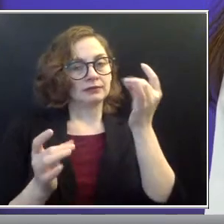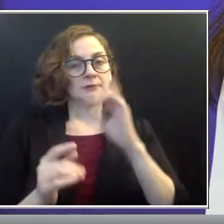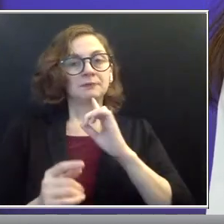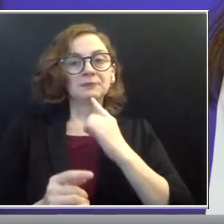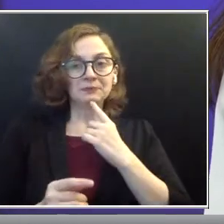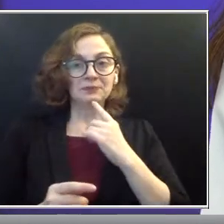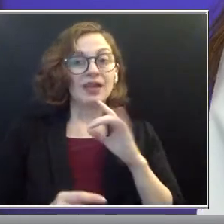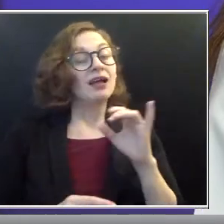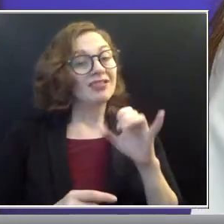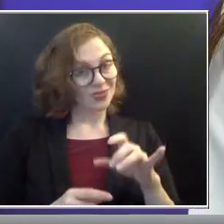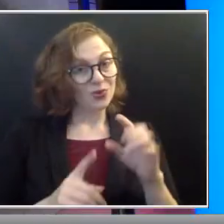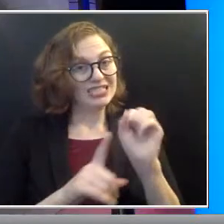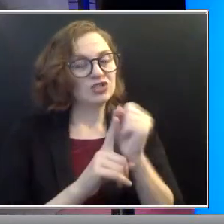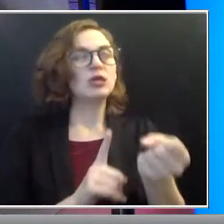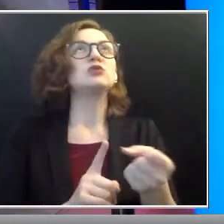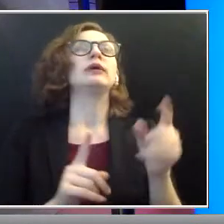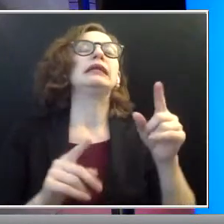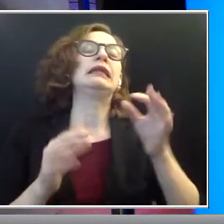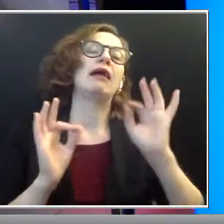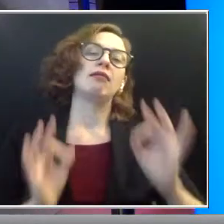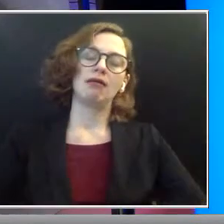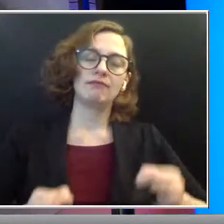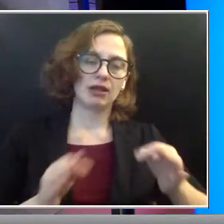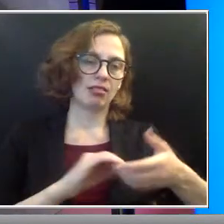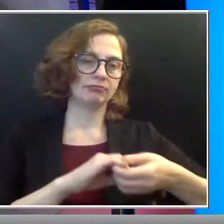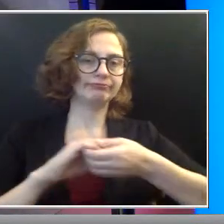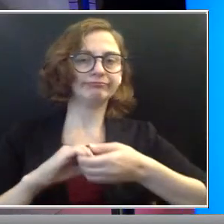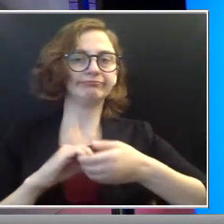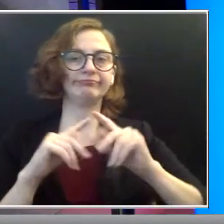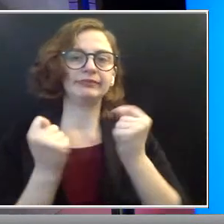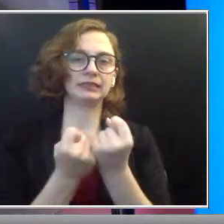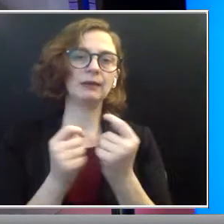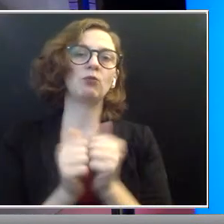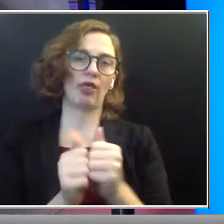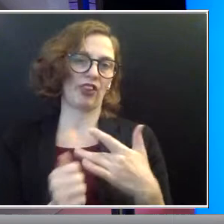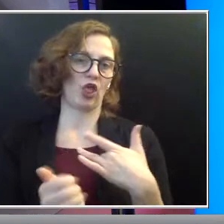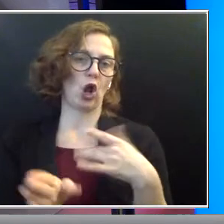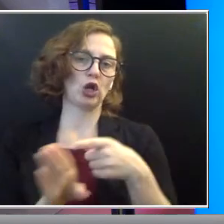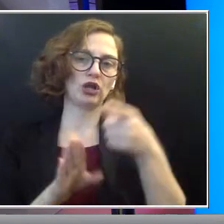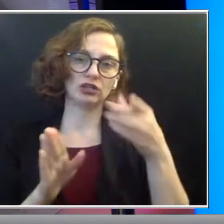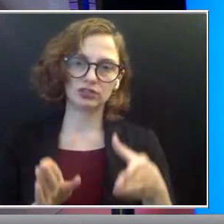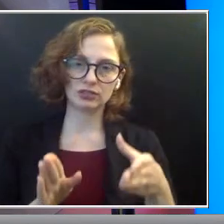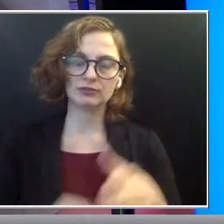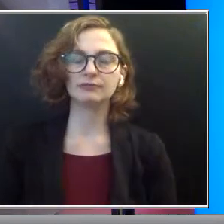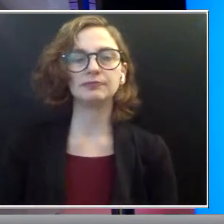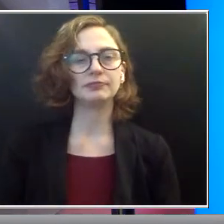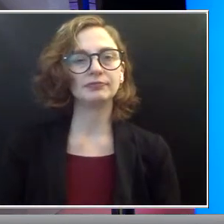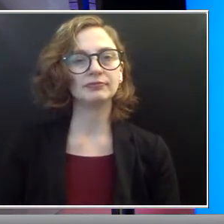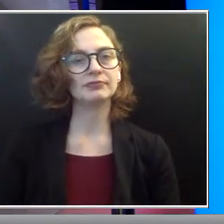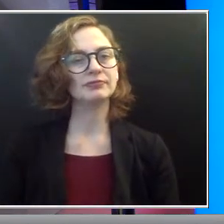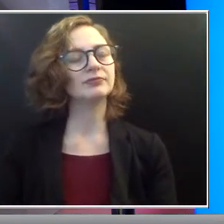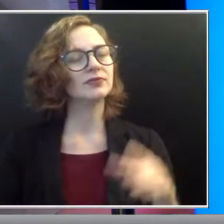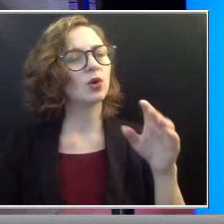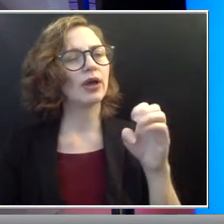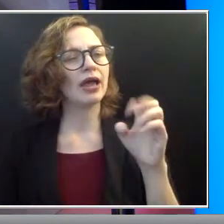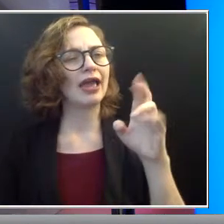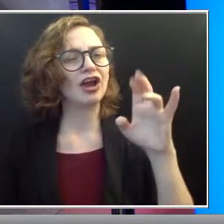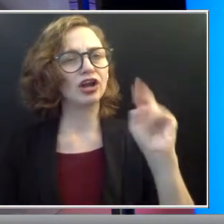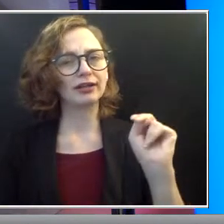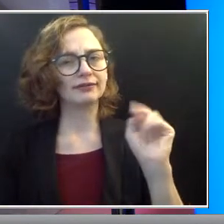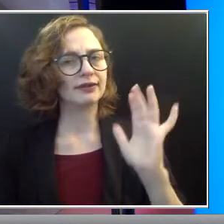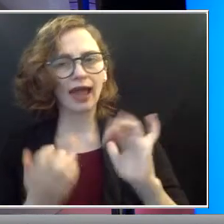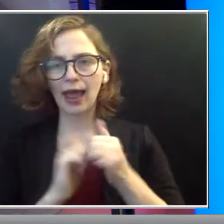these patients. So, Erin, how did you come to see Dr. Eck? Did your GP then refer you to